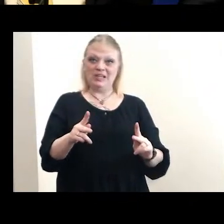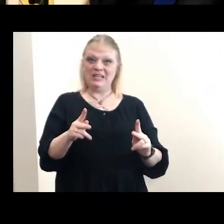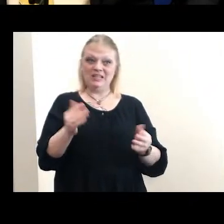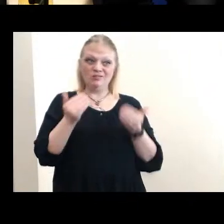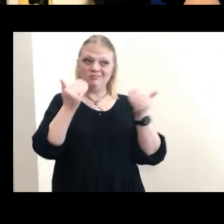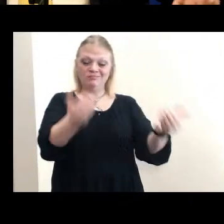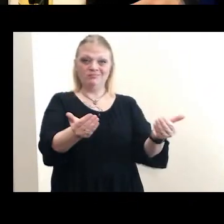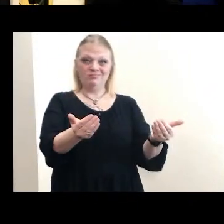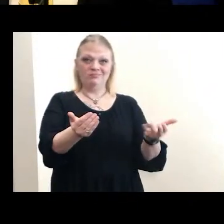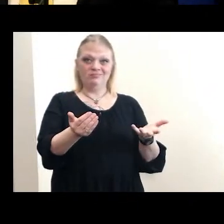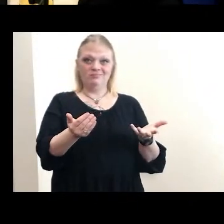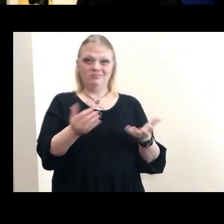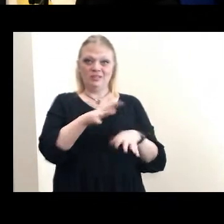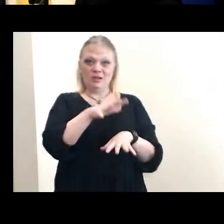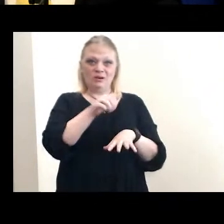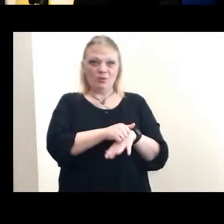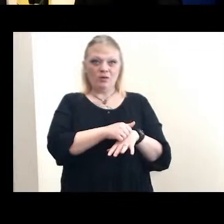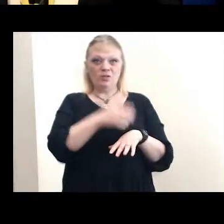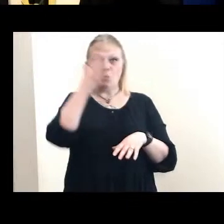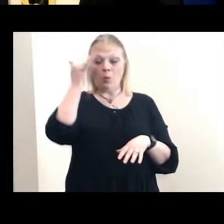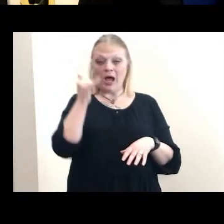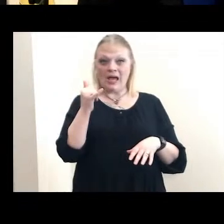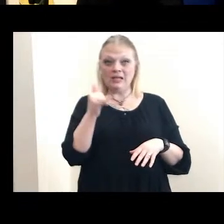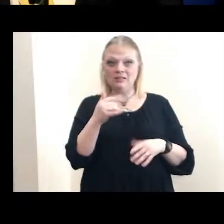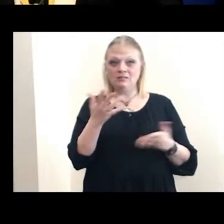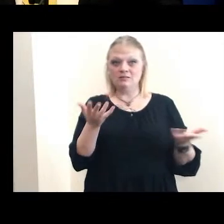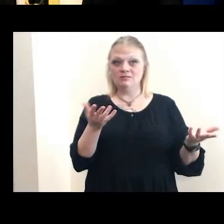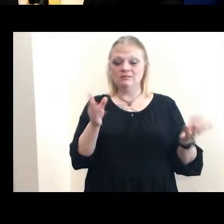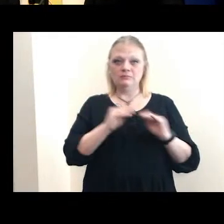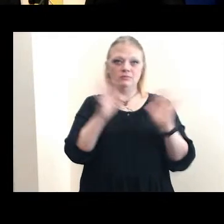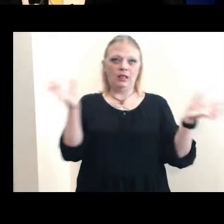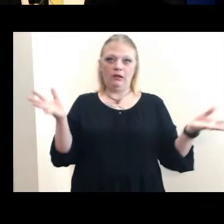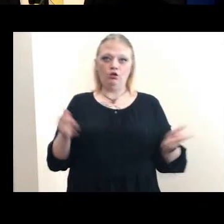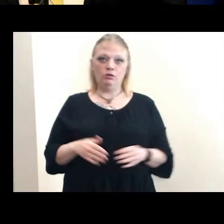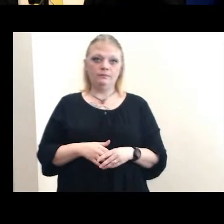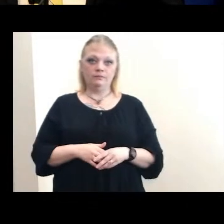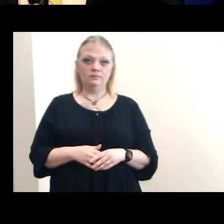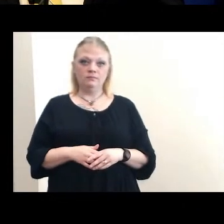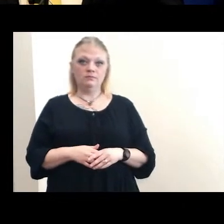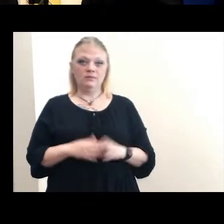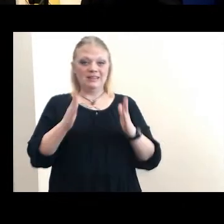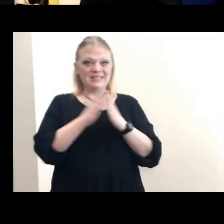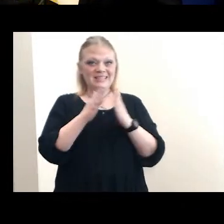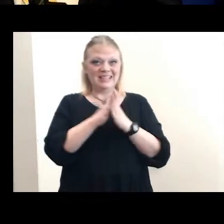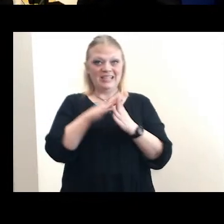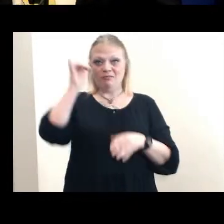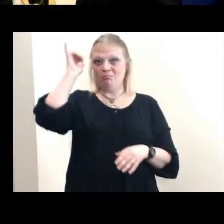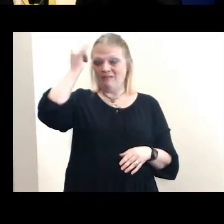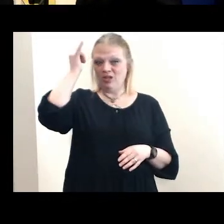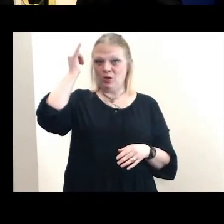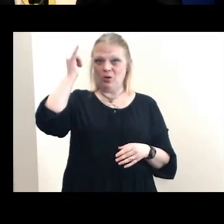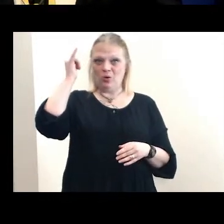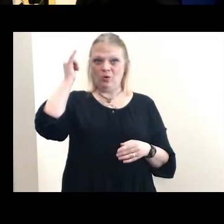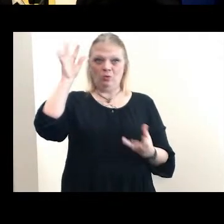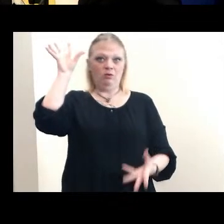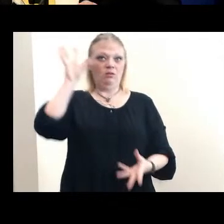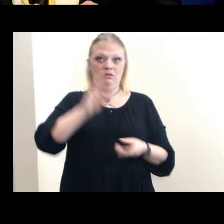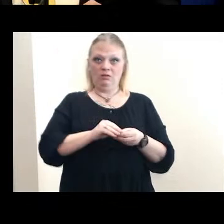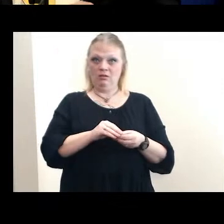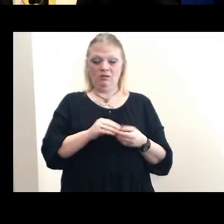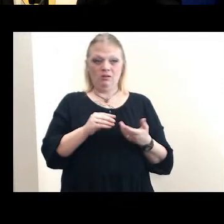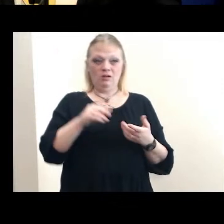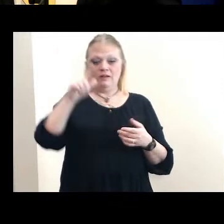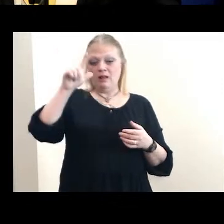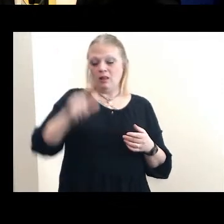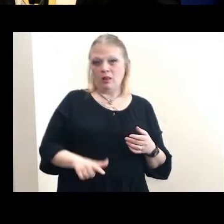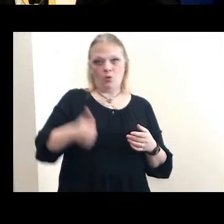some appointments. And why? Well, it's pretty clear. The city of Buffalo as a whole has some of the